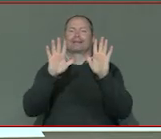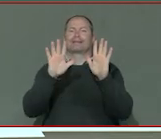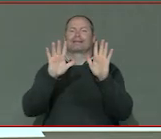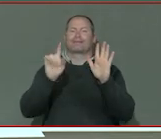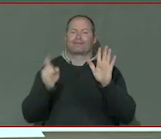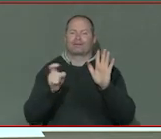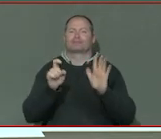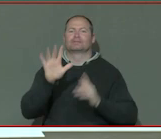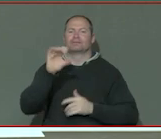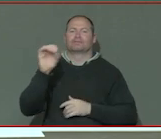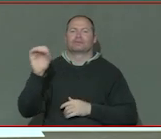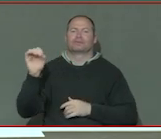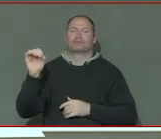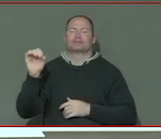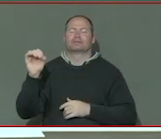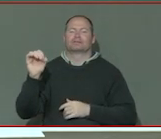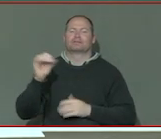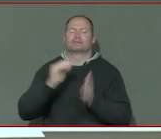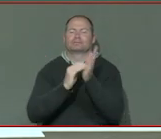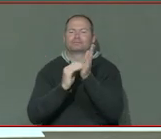10,500. We have to subtract